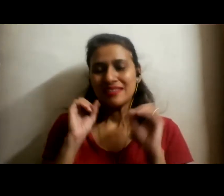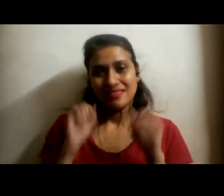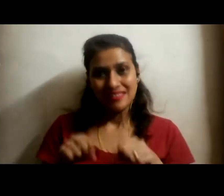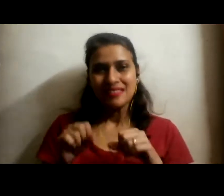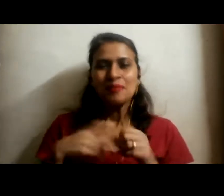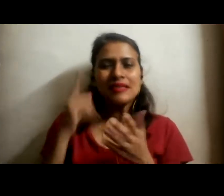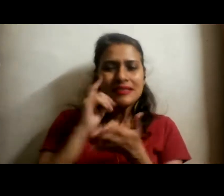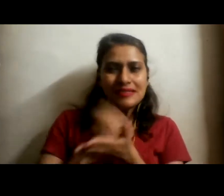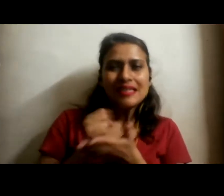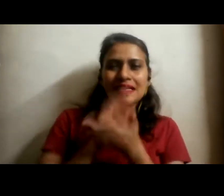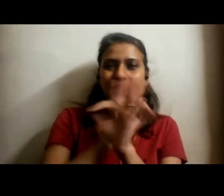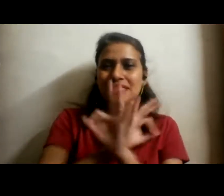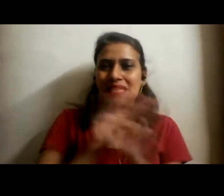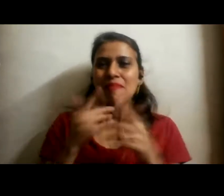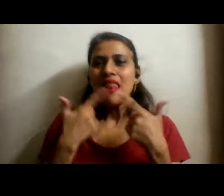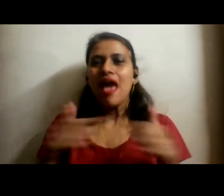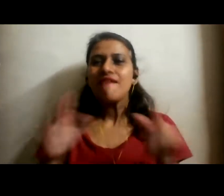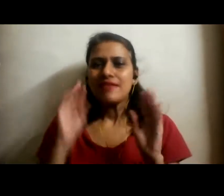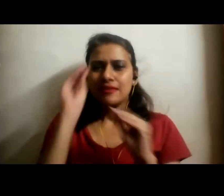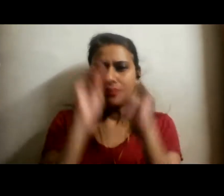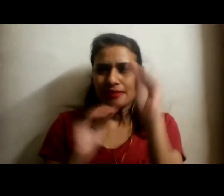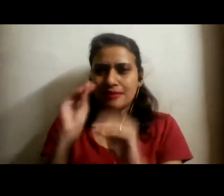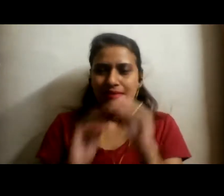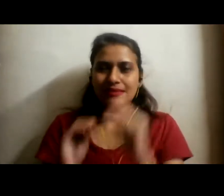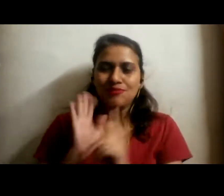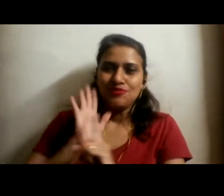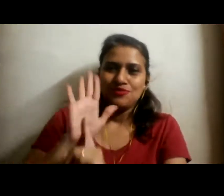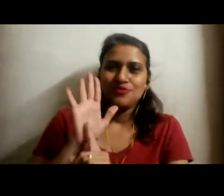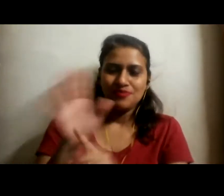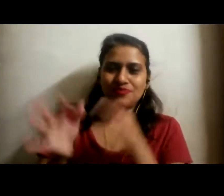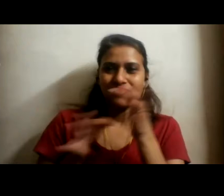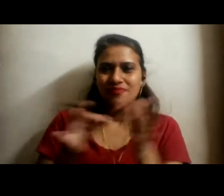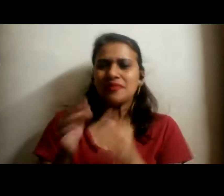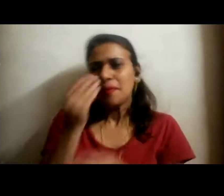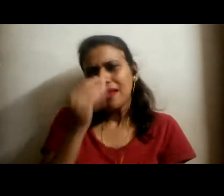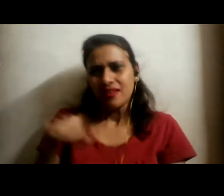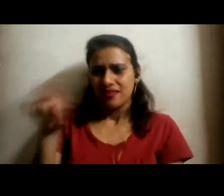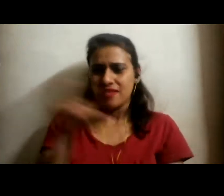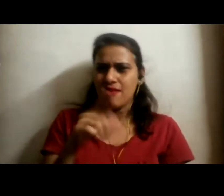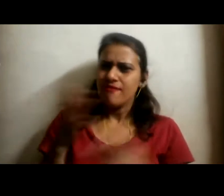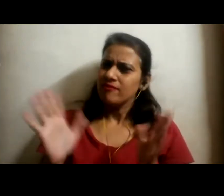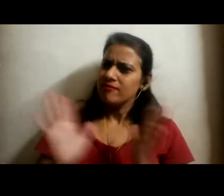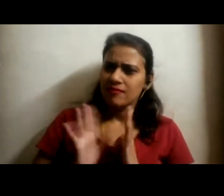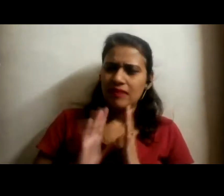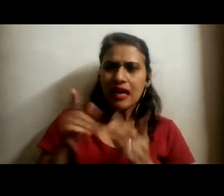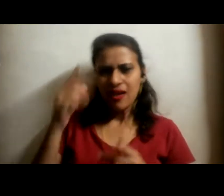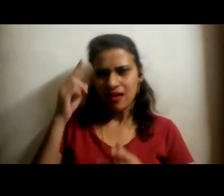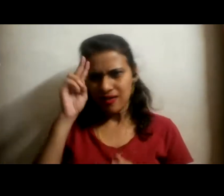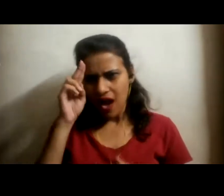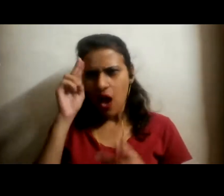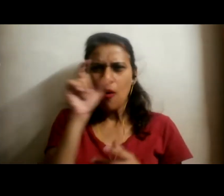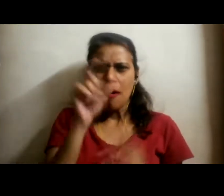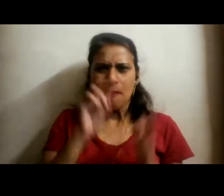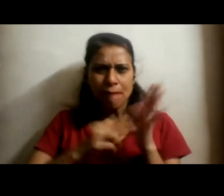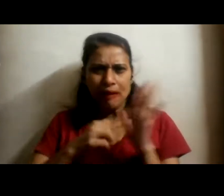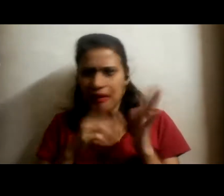in simple language, in very simple terms. So feel free to ask if you didn't understand any term, or if you found it to be